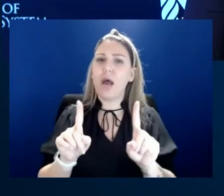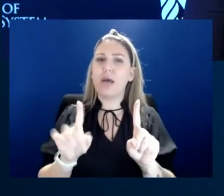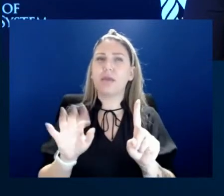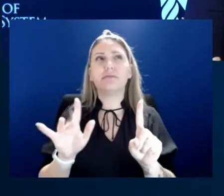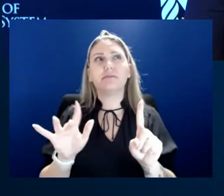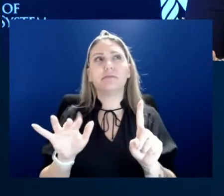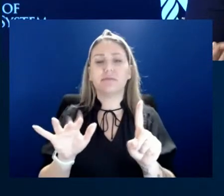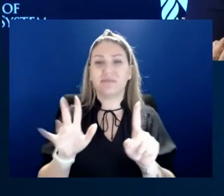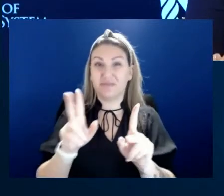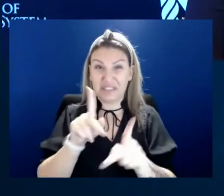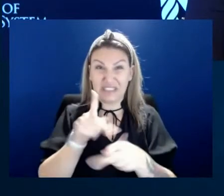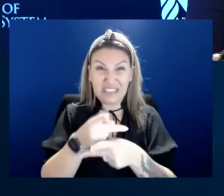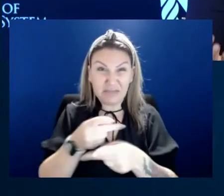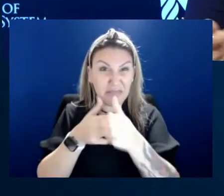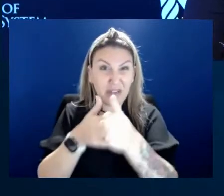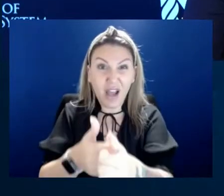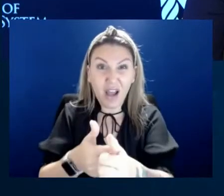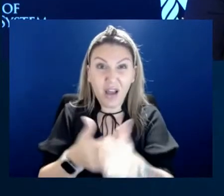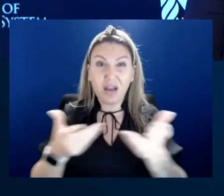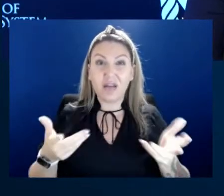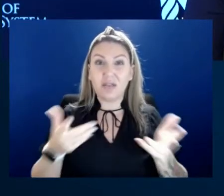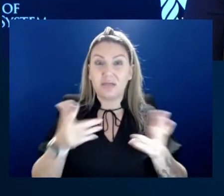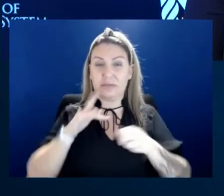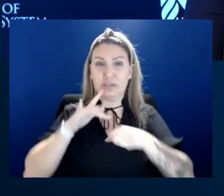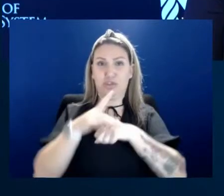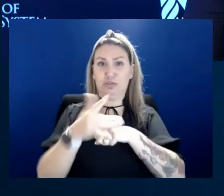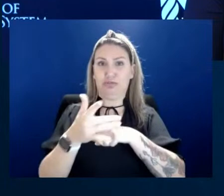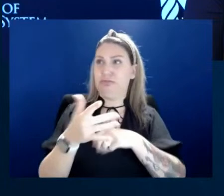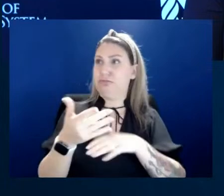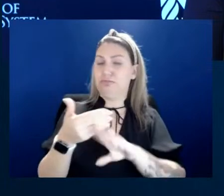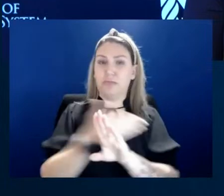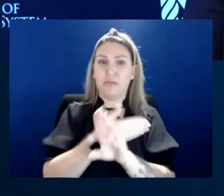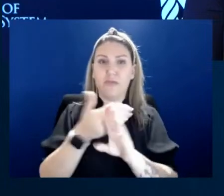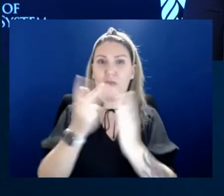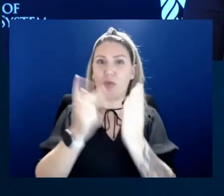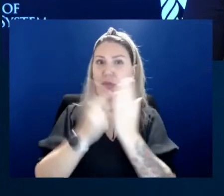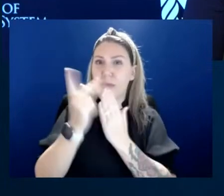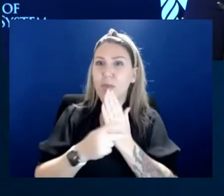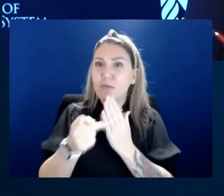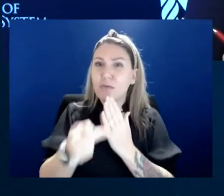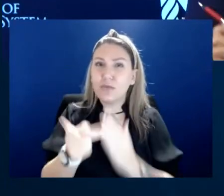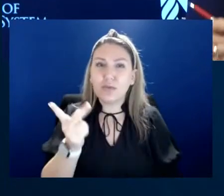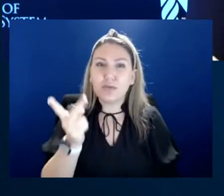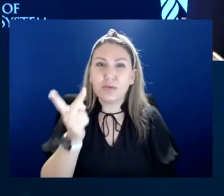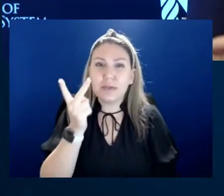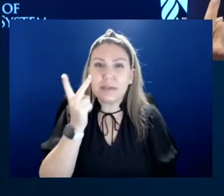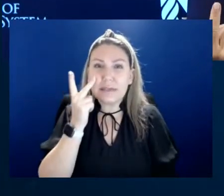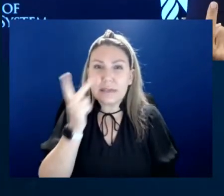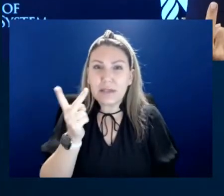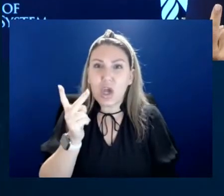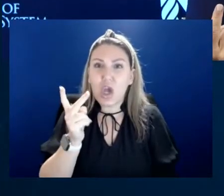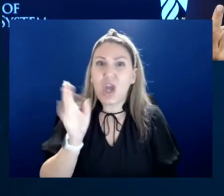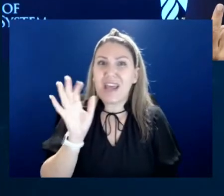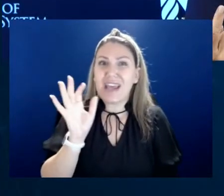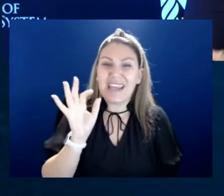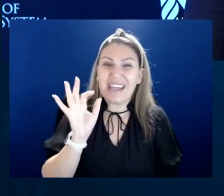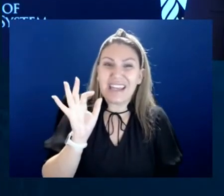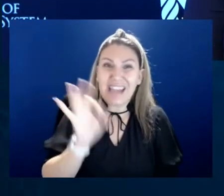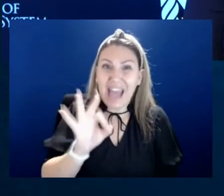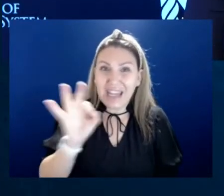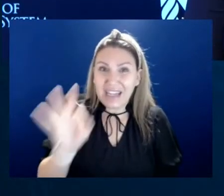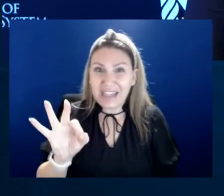keeping up? I mean, earlier before we began the program, you received 90 patients in one day?